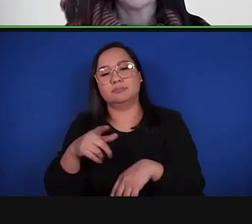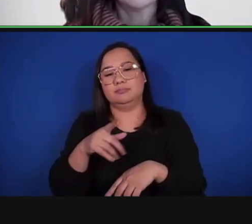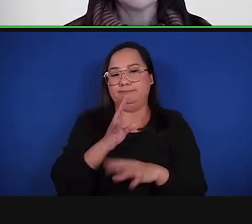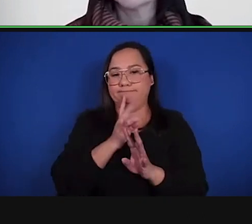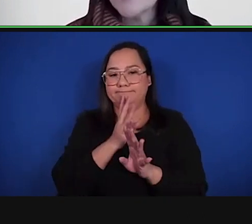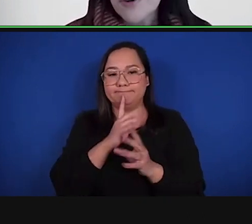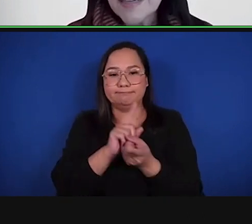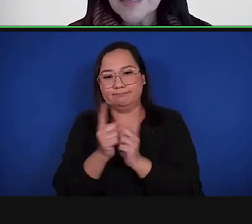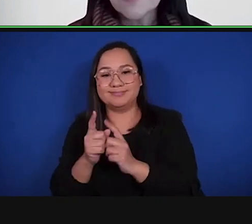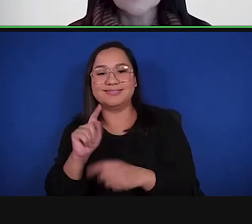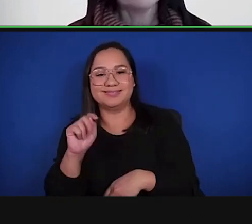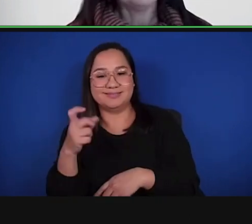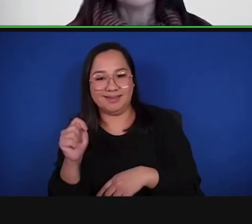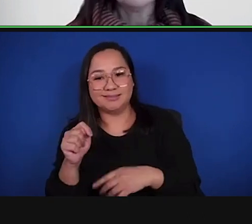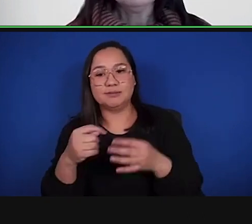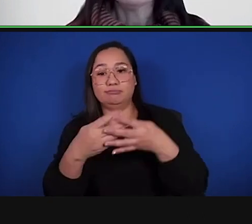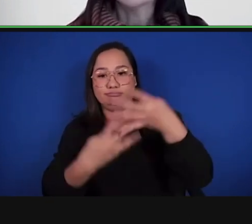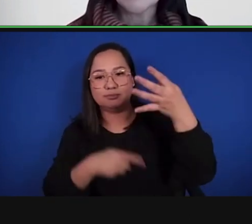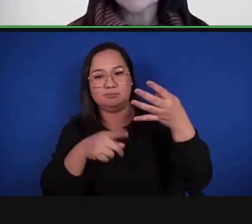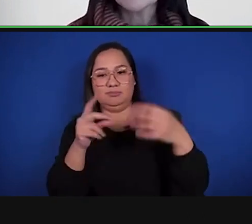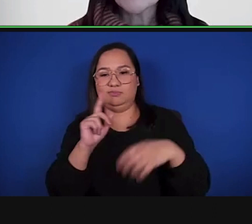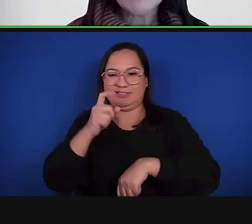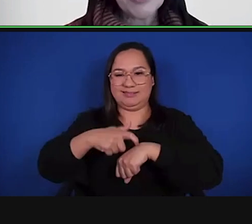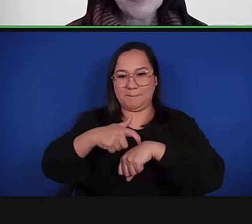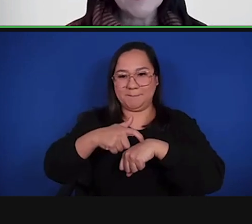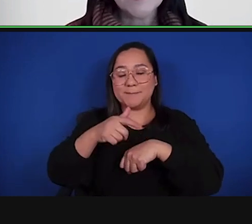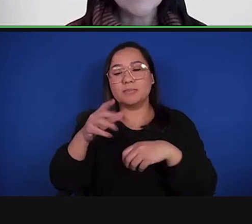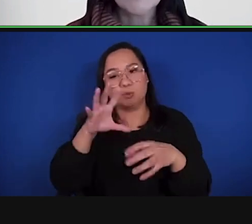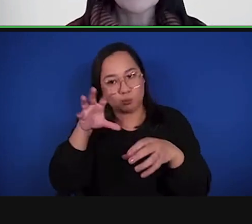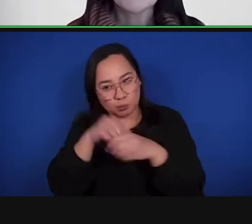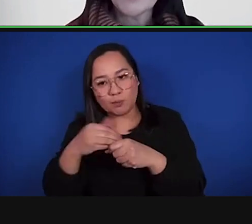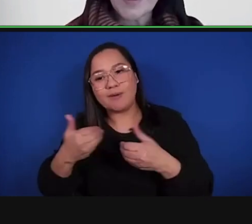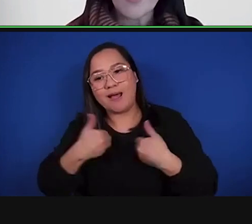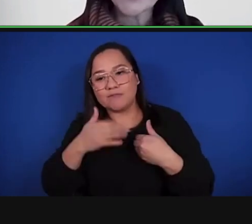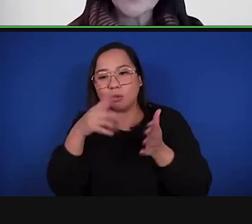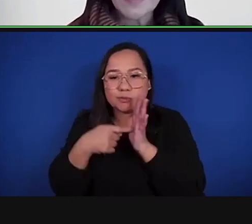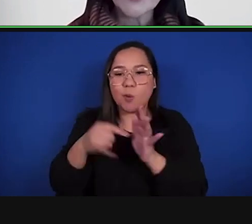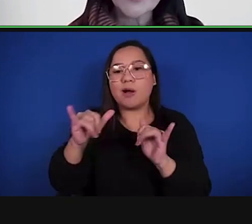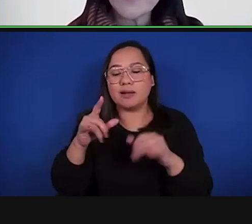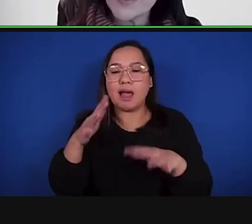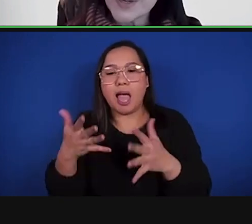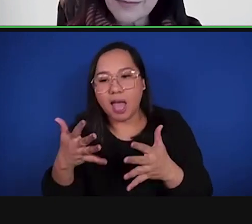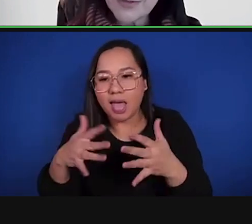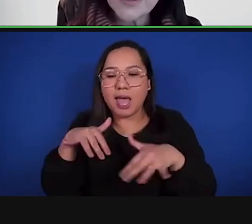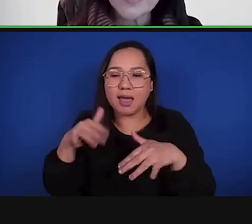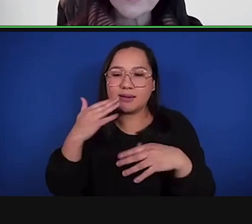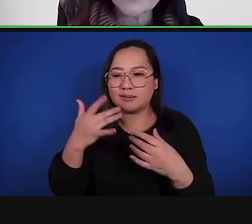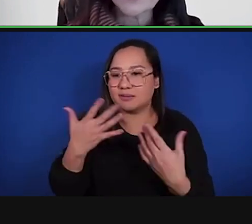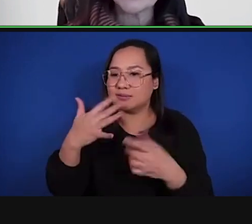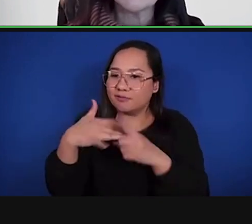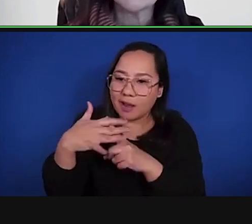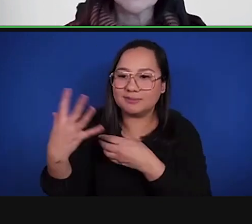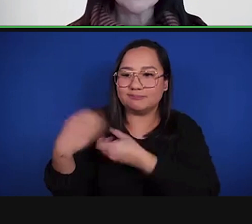sounds, speaker IDs, and it's performed by humans. They are steno captioners and voice captioners.